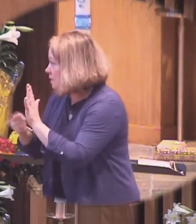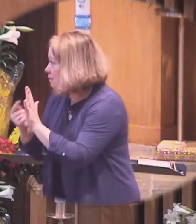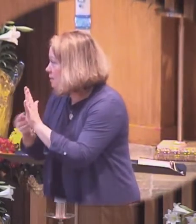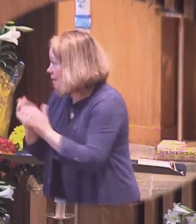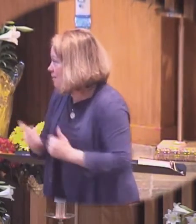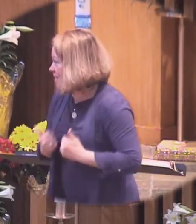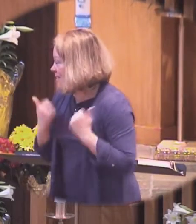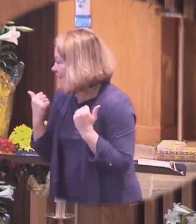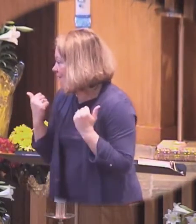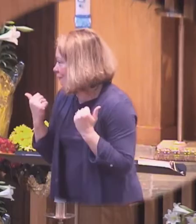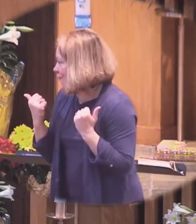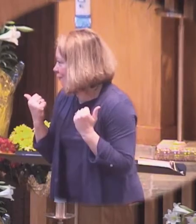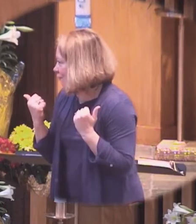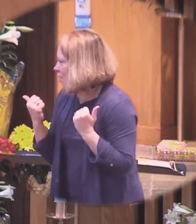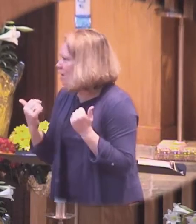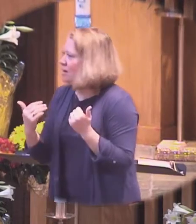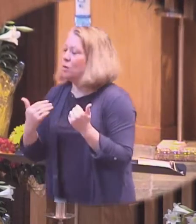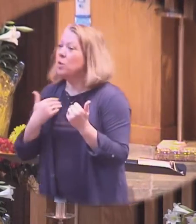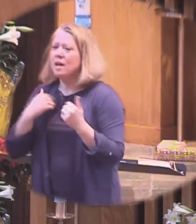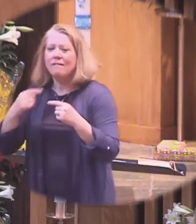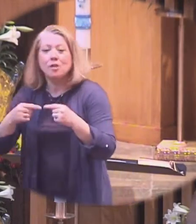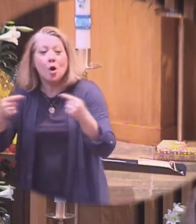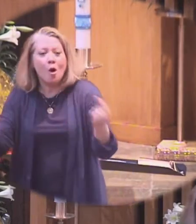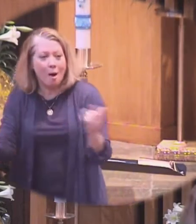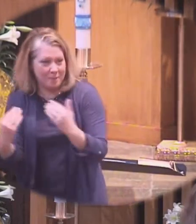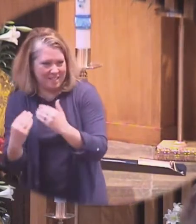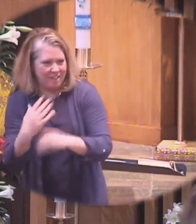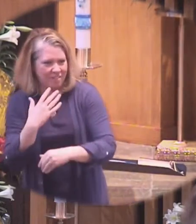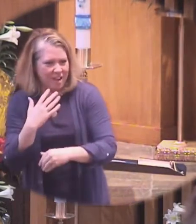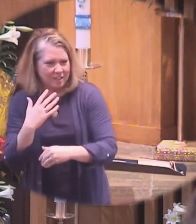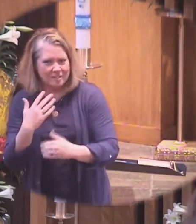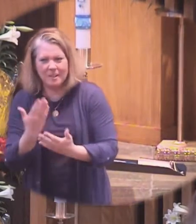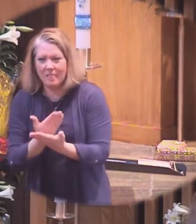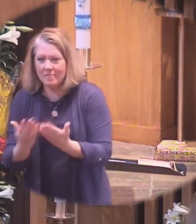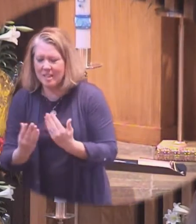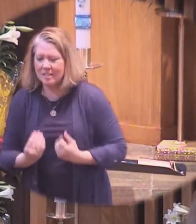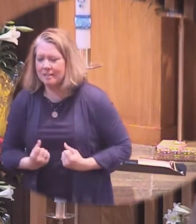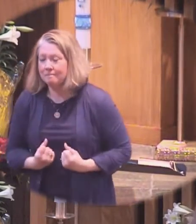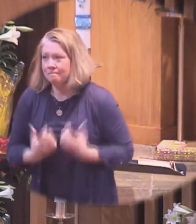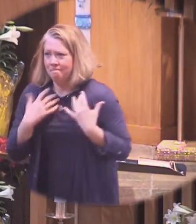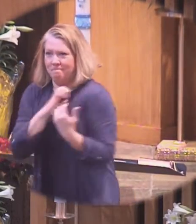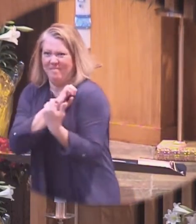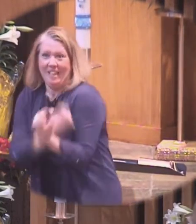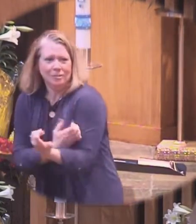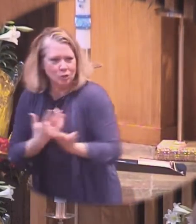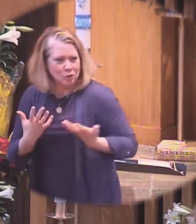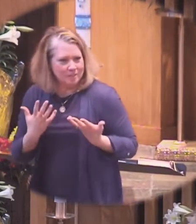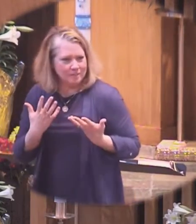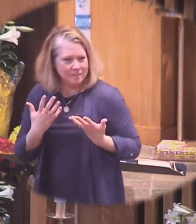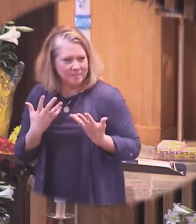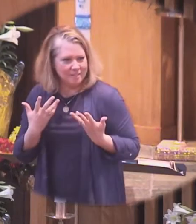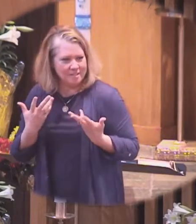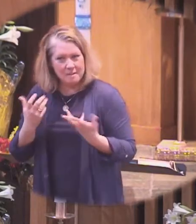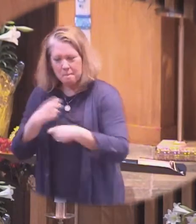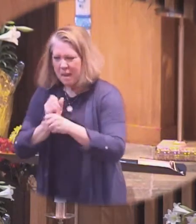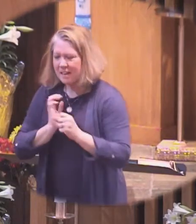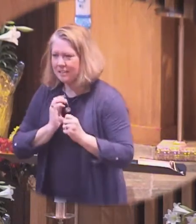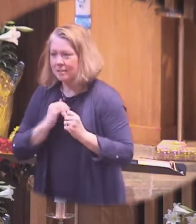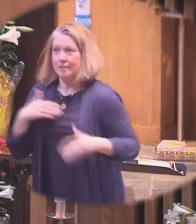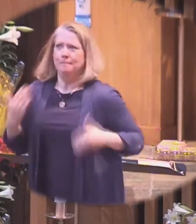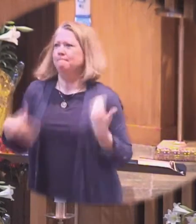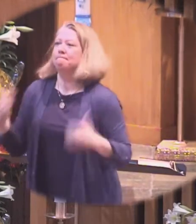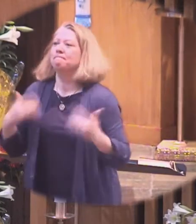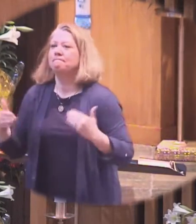life that have the opposite effect. Those things that give us energy. Those things that push us along. Those things that